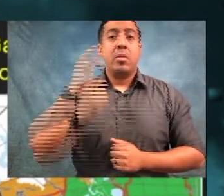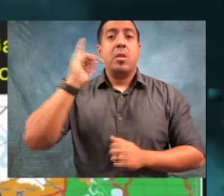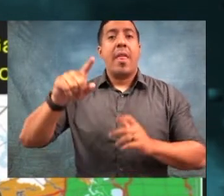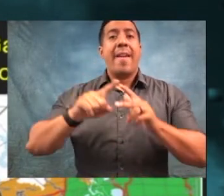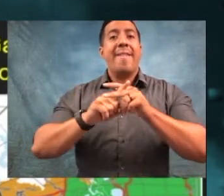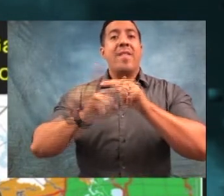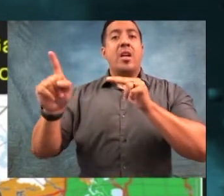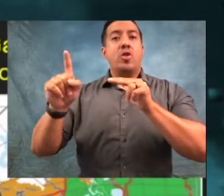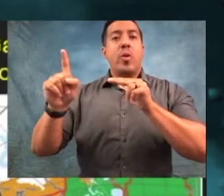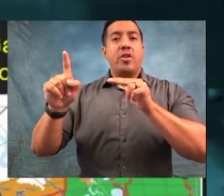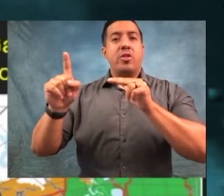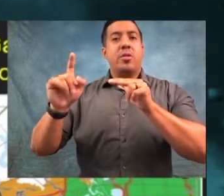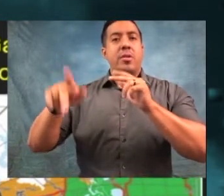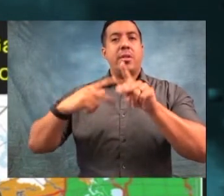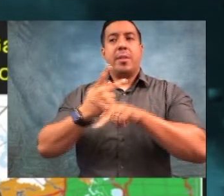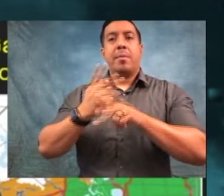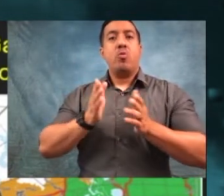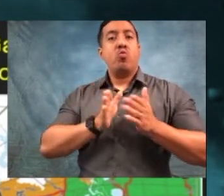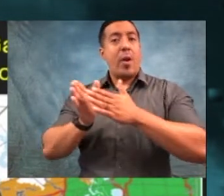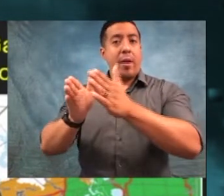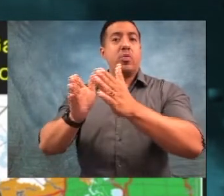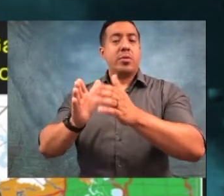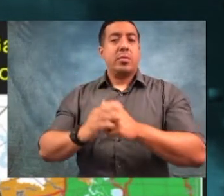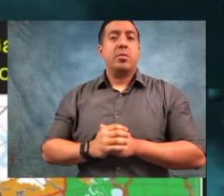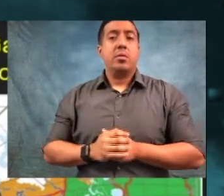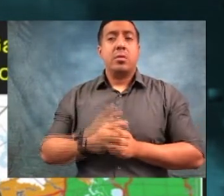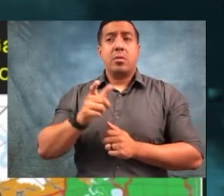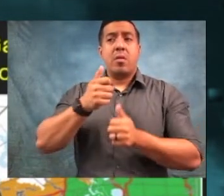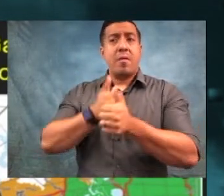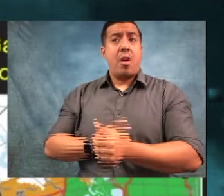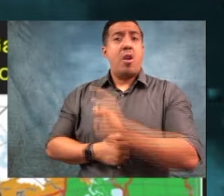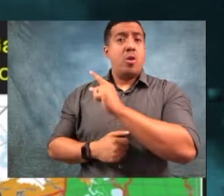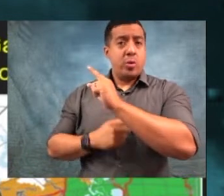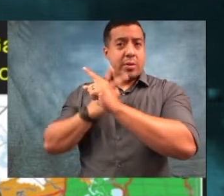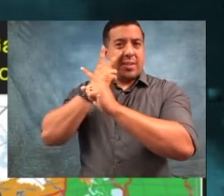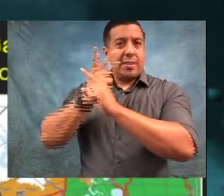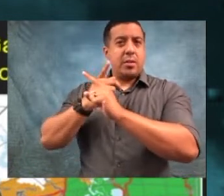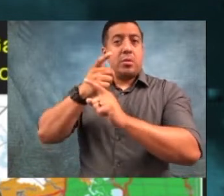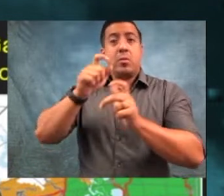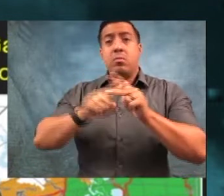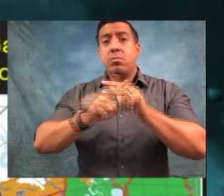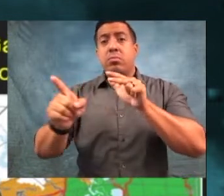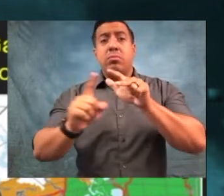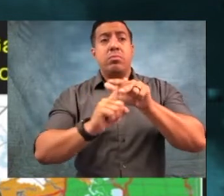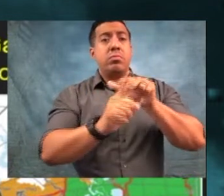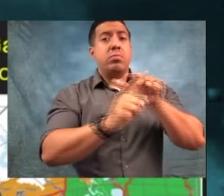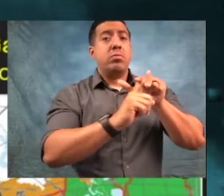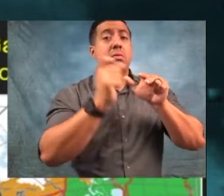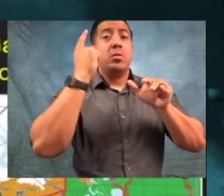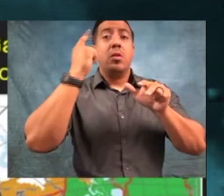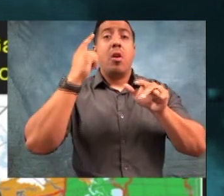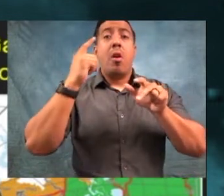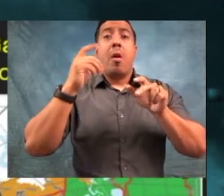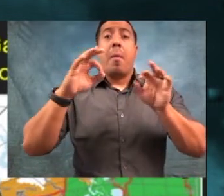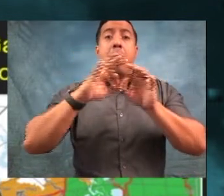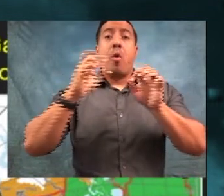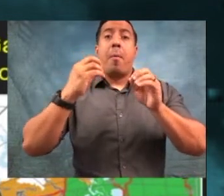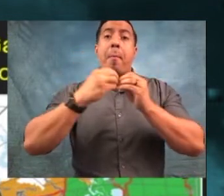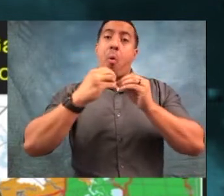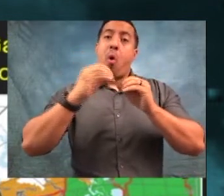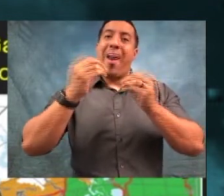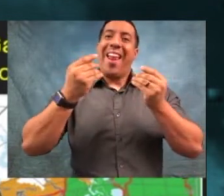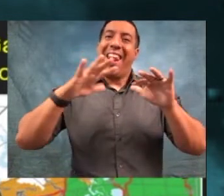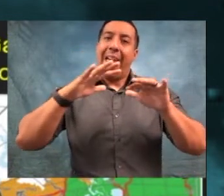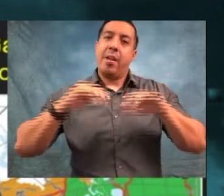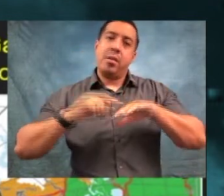evacuation routes on the left-hand side for the region. You can take any route out of town, and the idea is to get inland